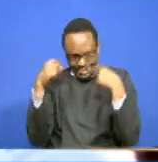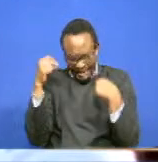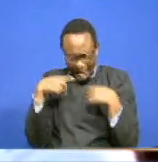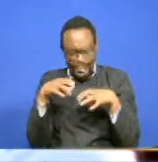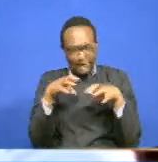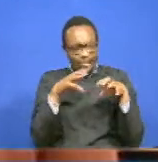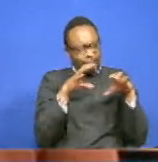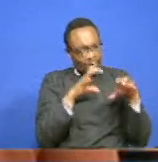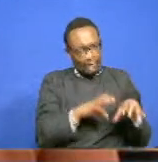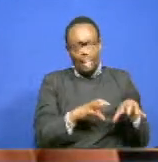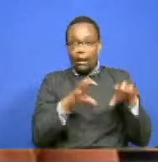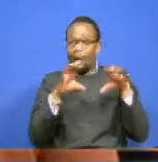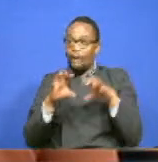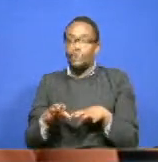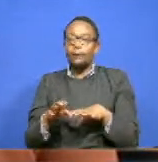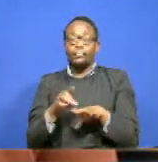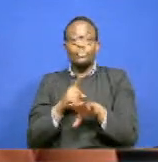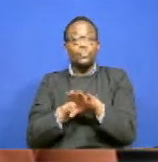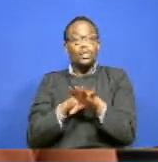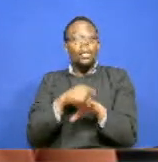of teeth.